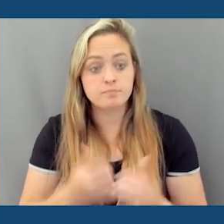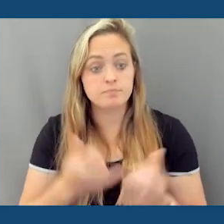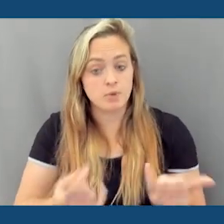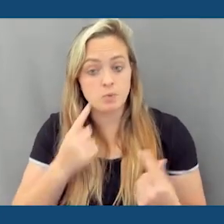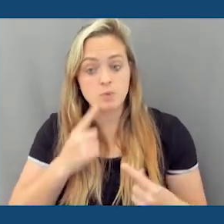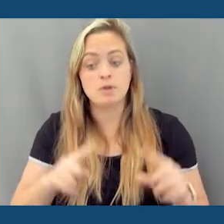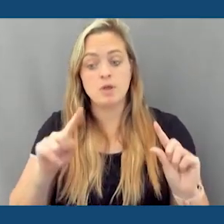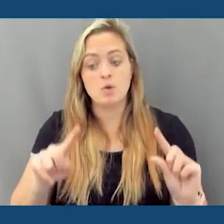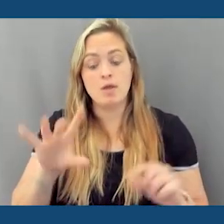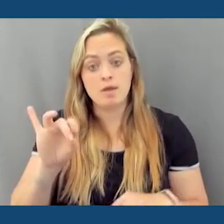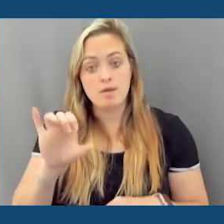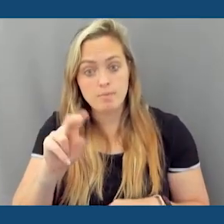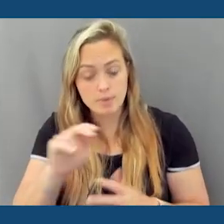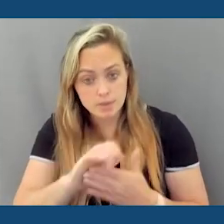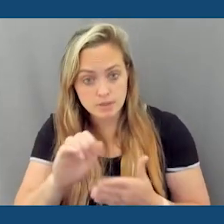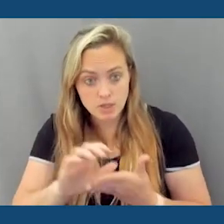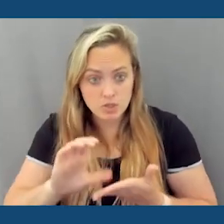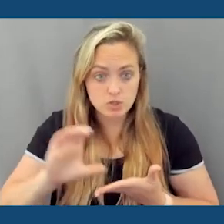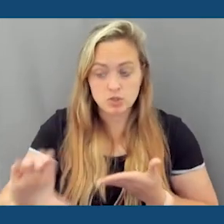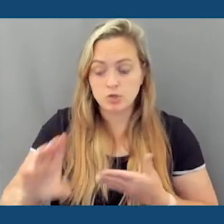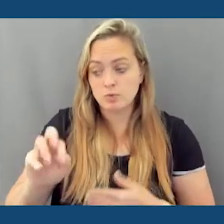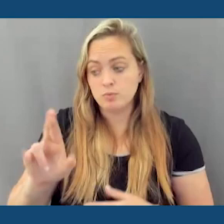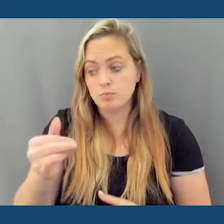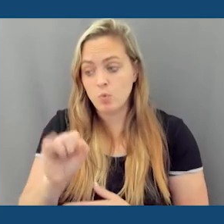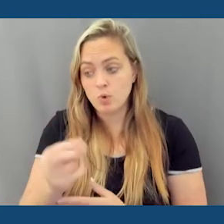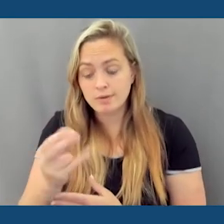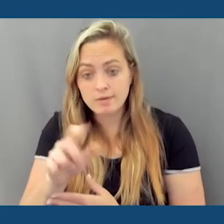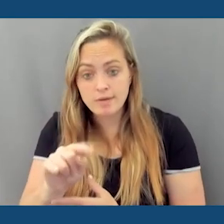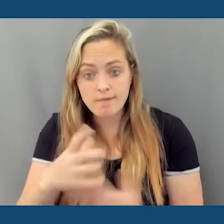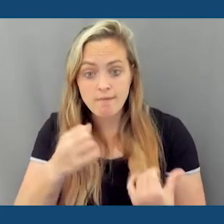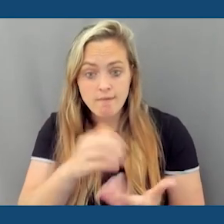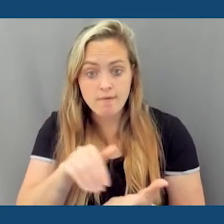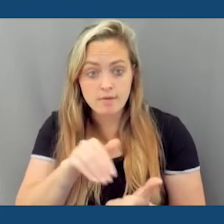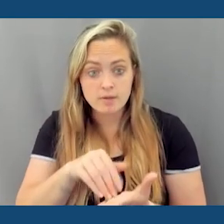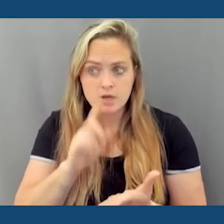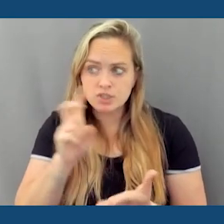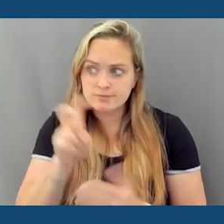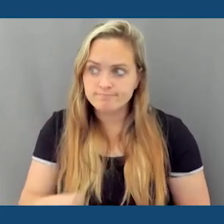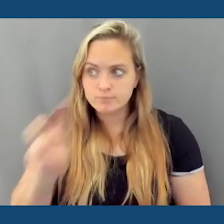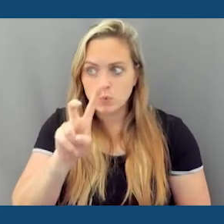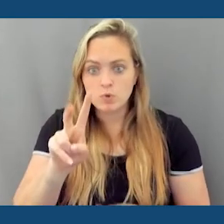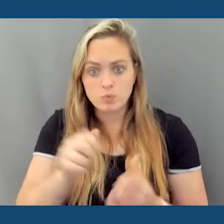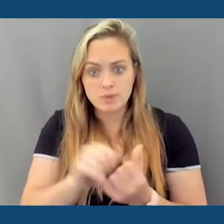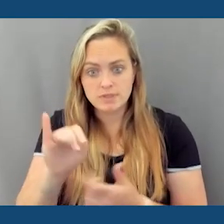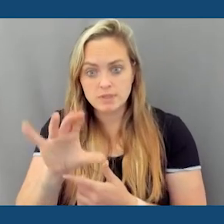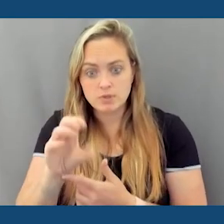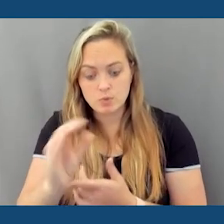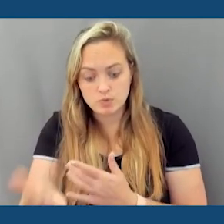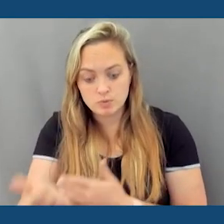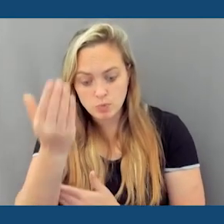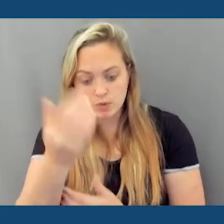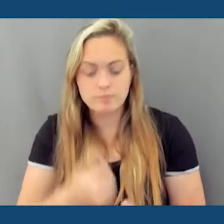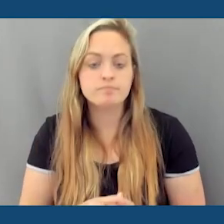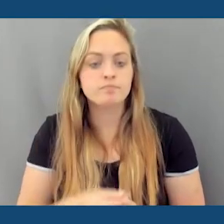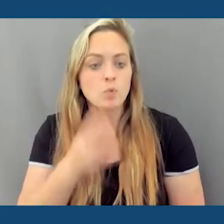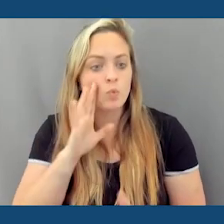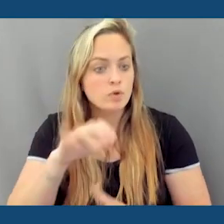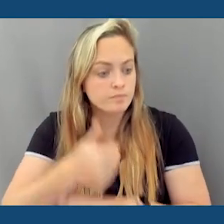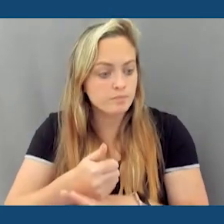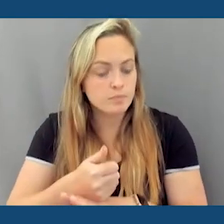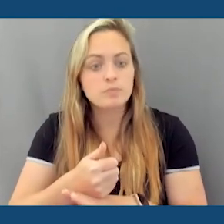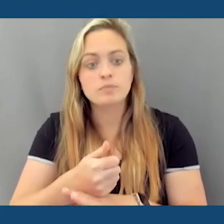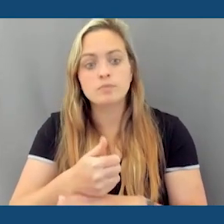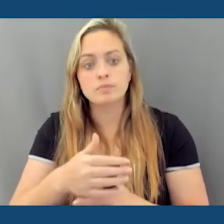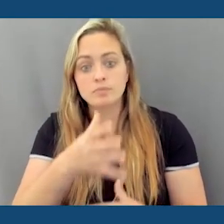million investment in the Morris Heights Health Center. I just toured it with the CEO this morning. We're going to create a maternal